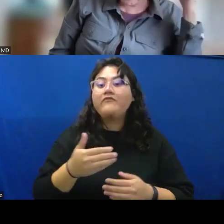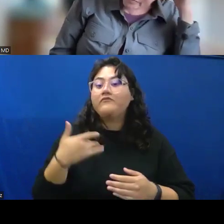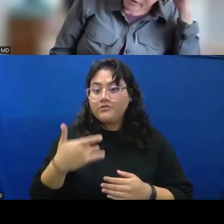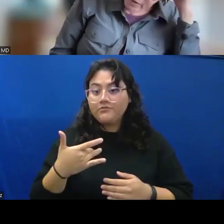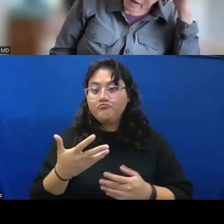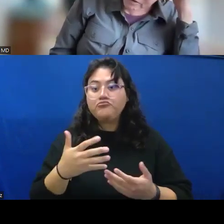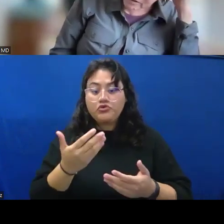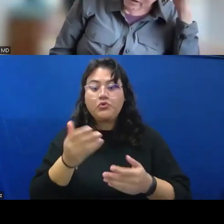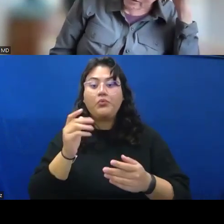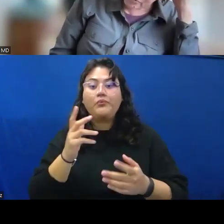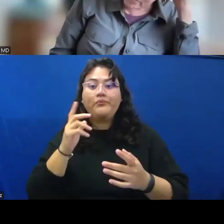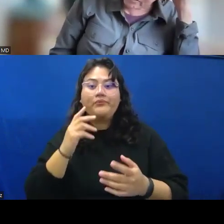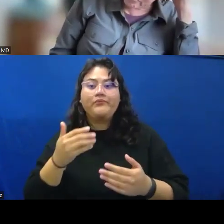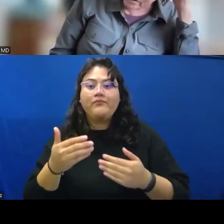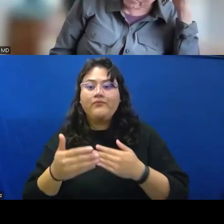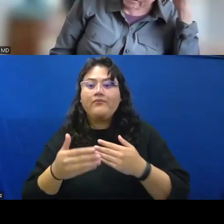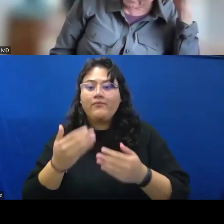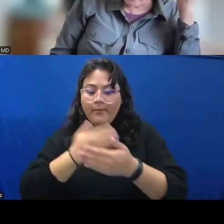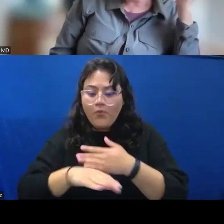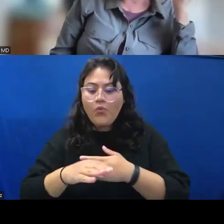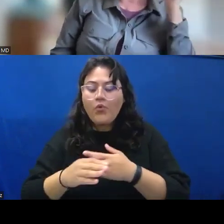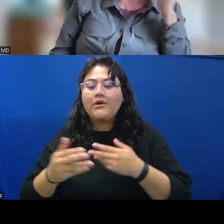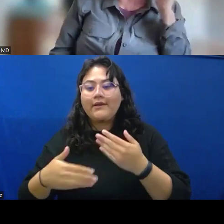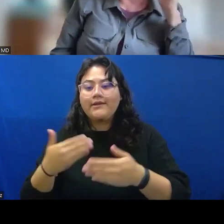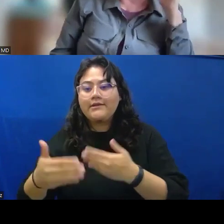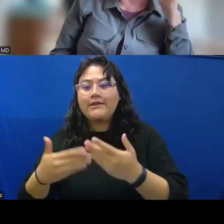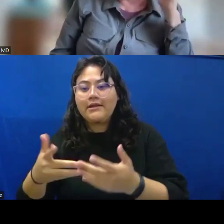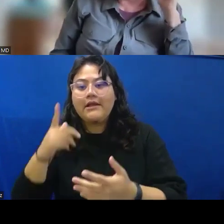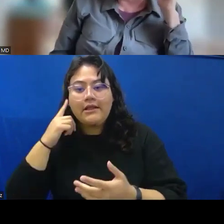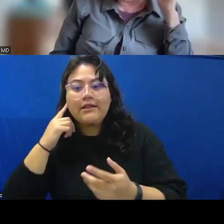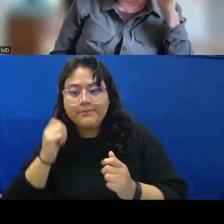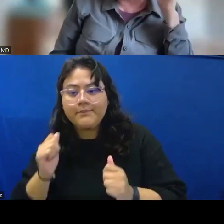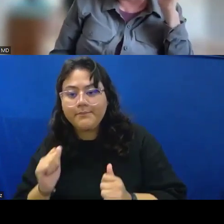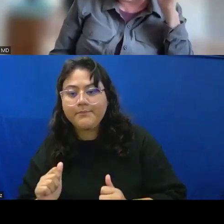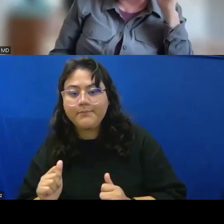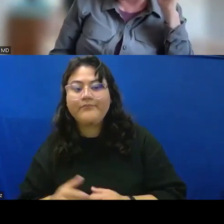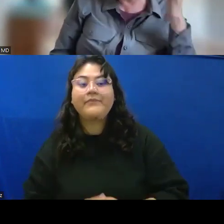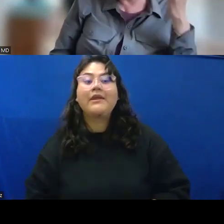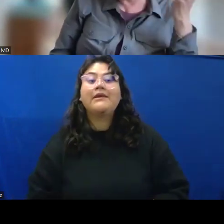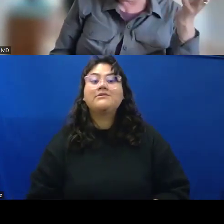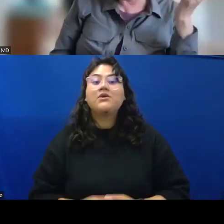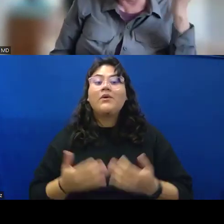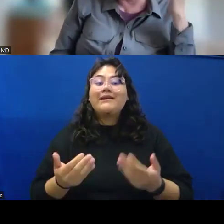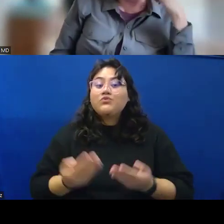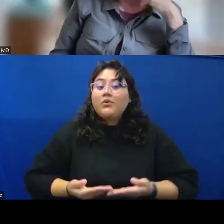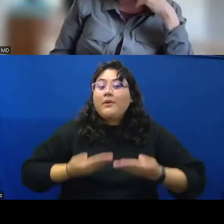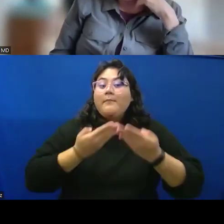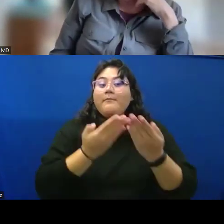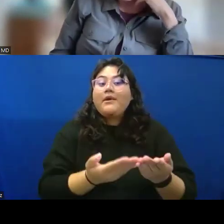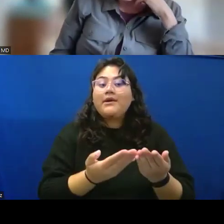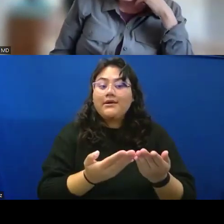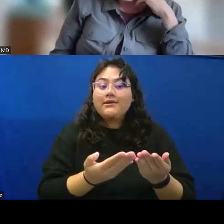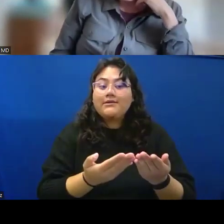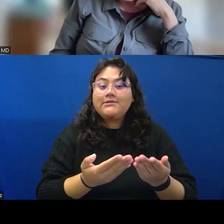Currently, AAP policy about preventative health care recommends newborn hearing screening, which will happen in the hospital when the infant